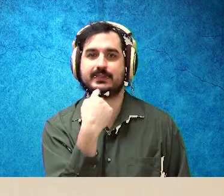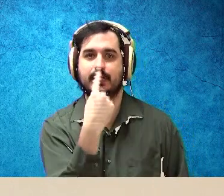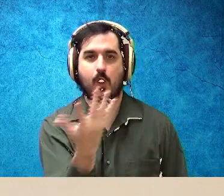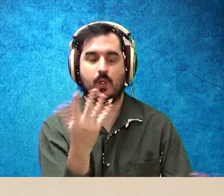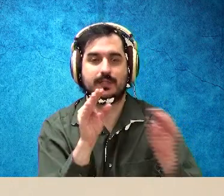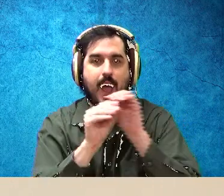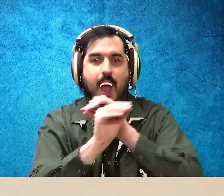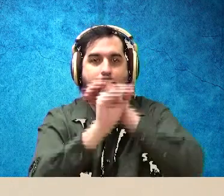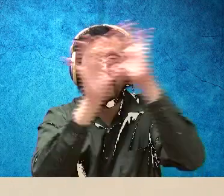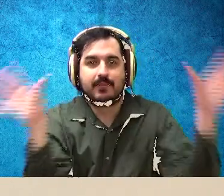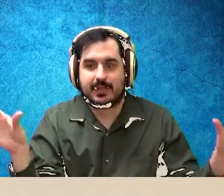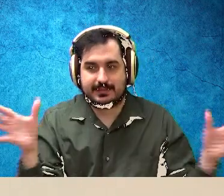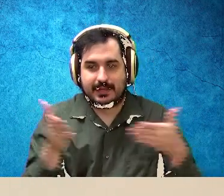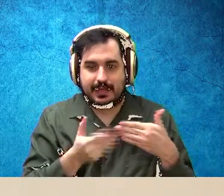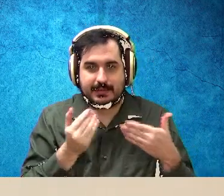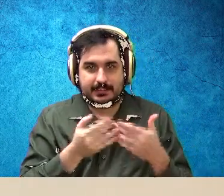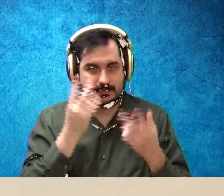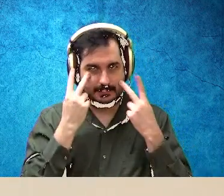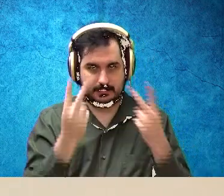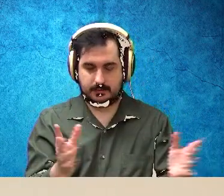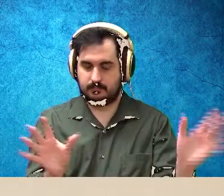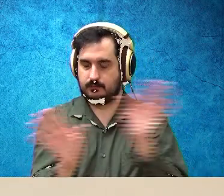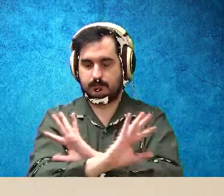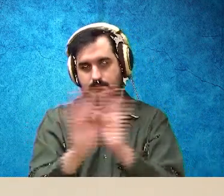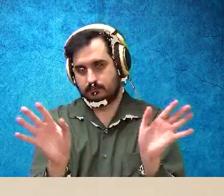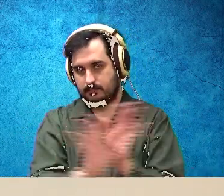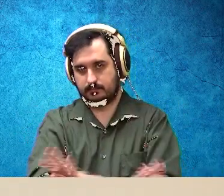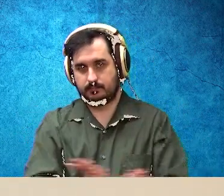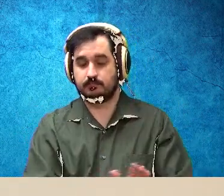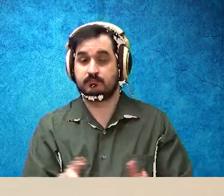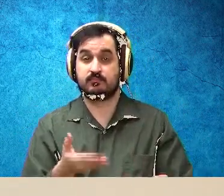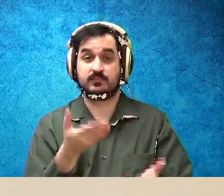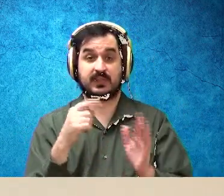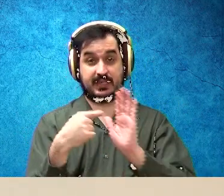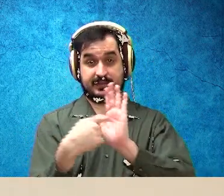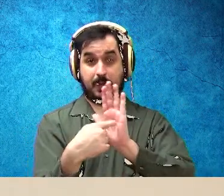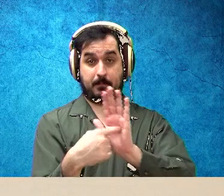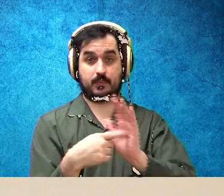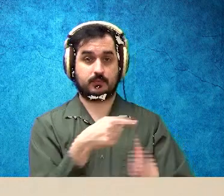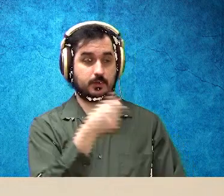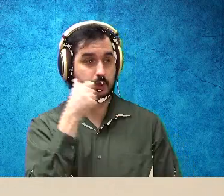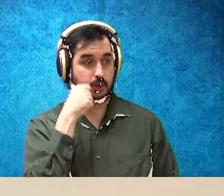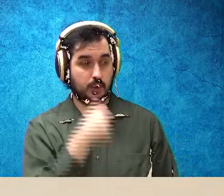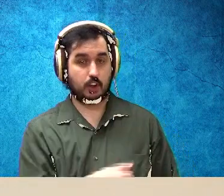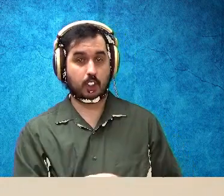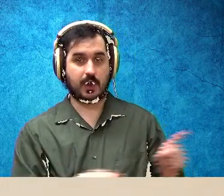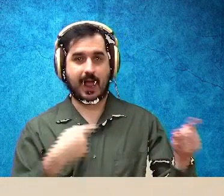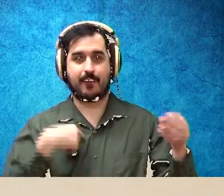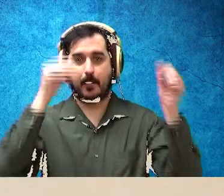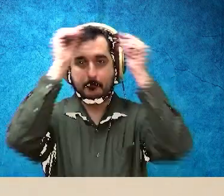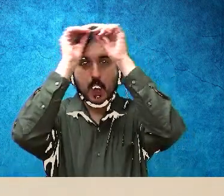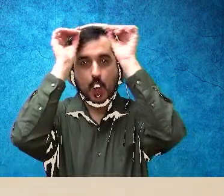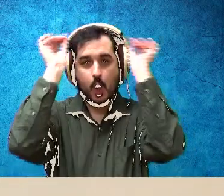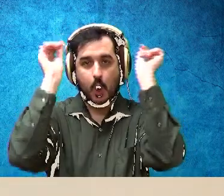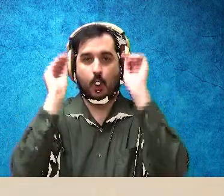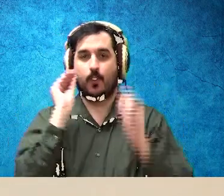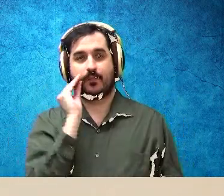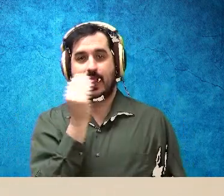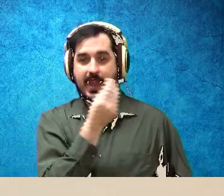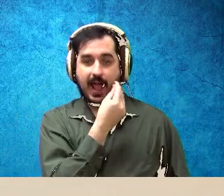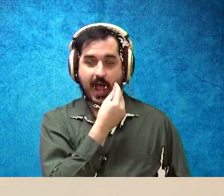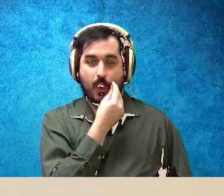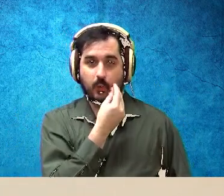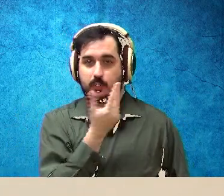seen. Okay? An example. The girl here, she's got a bow, she's got flowers, she's all dressed up. All